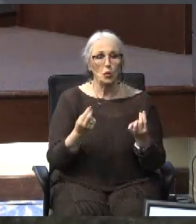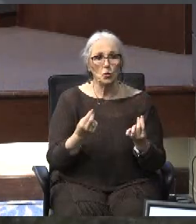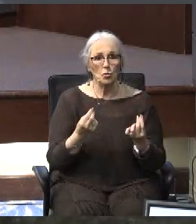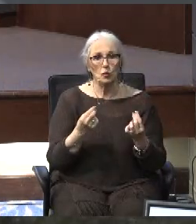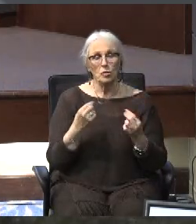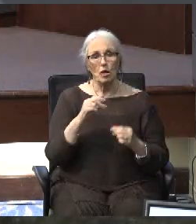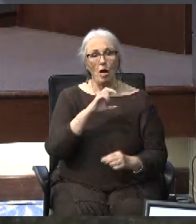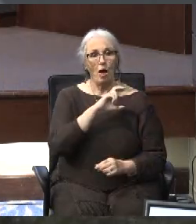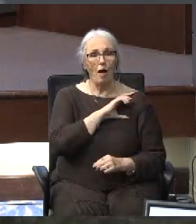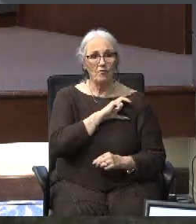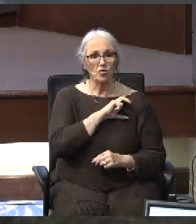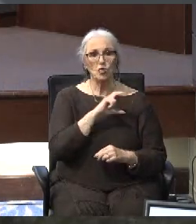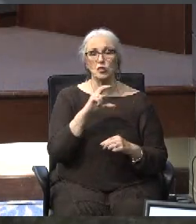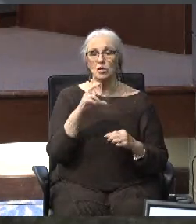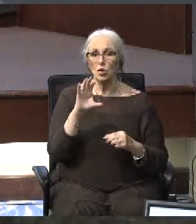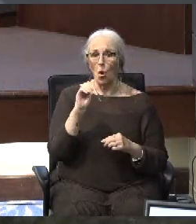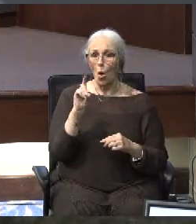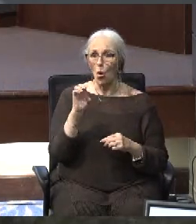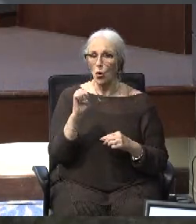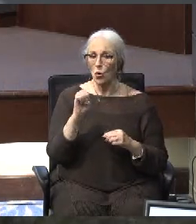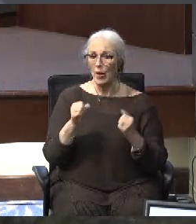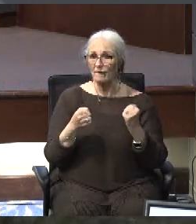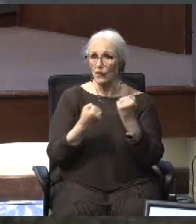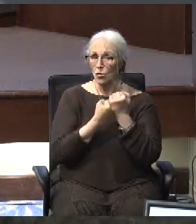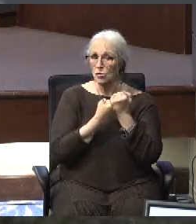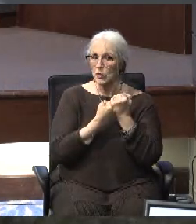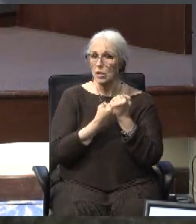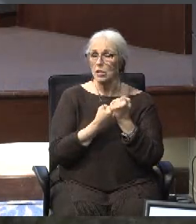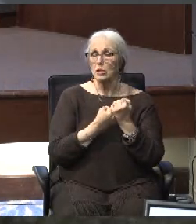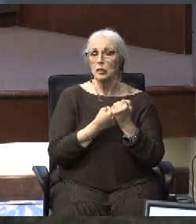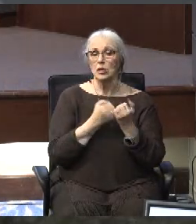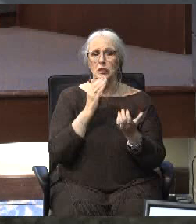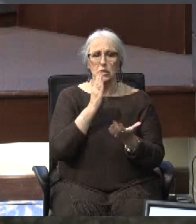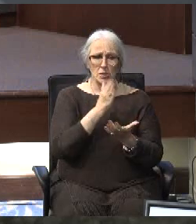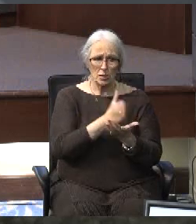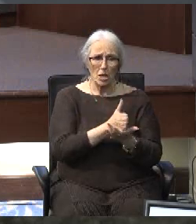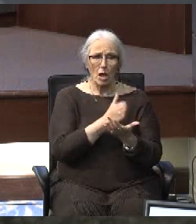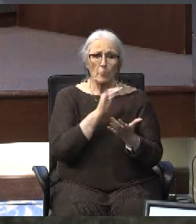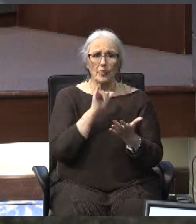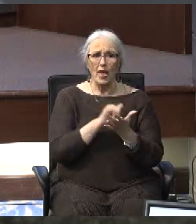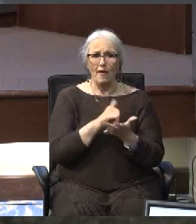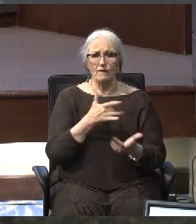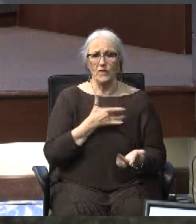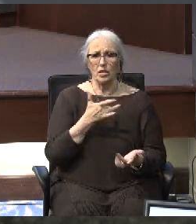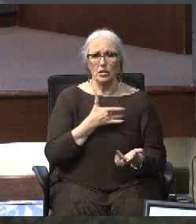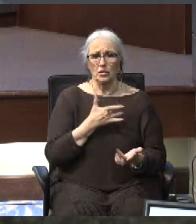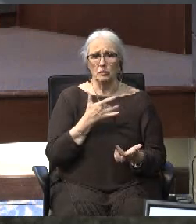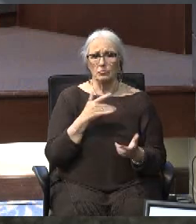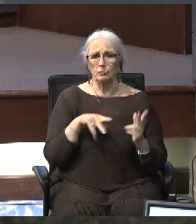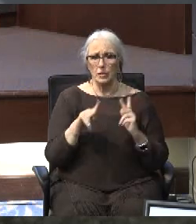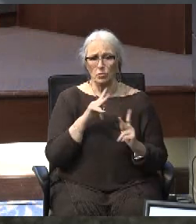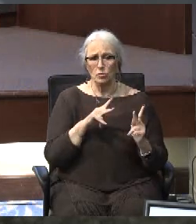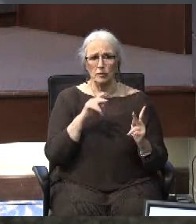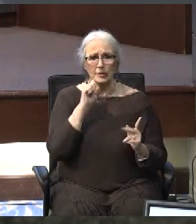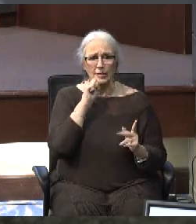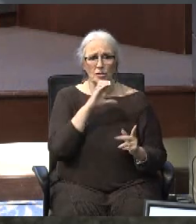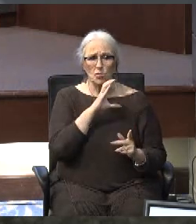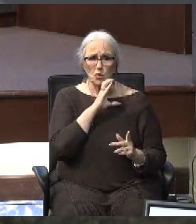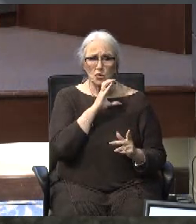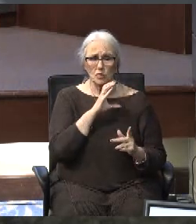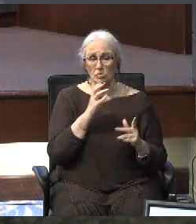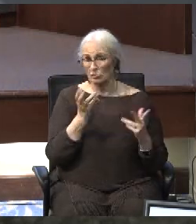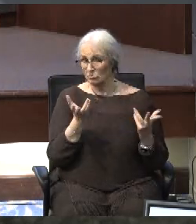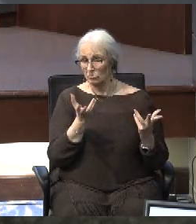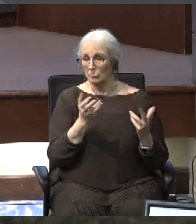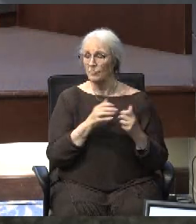as officers in code enforcement to alleviate that feeling of some of these seniors.